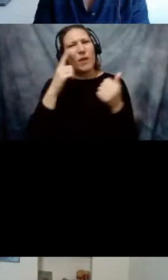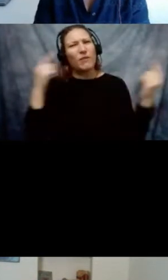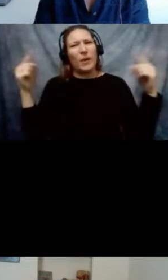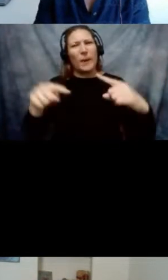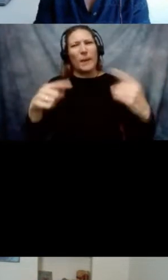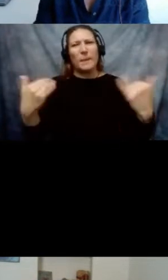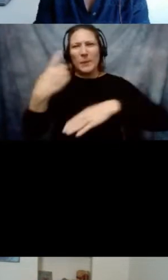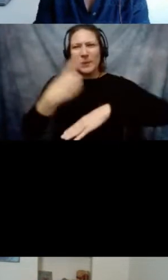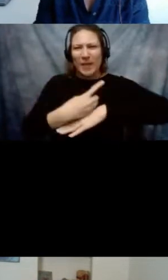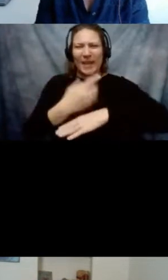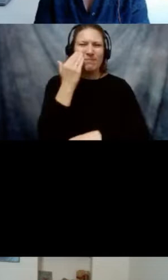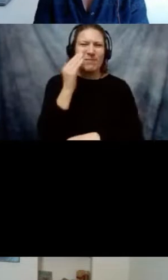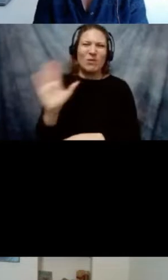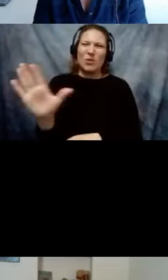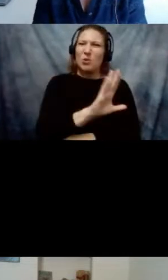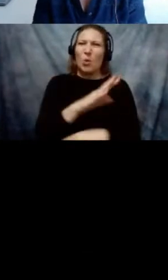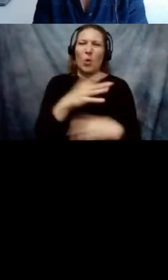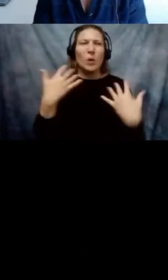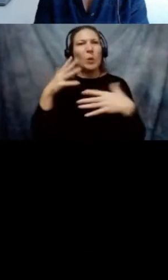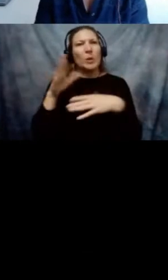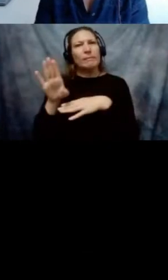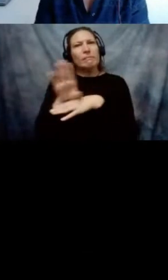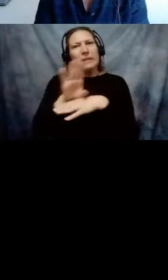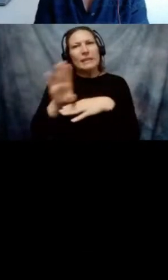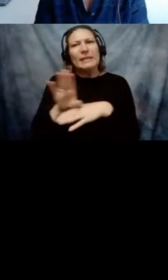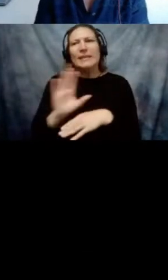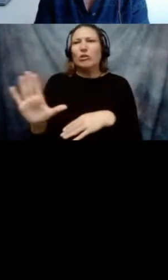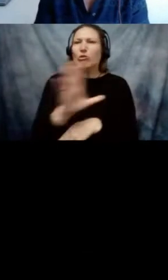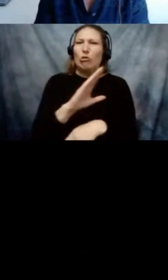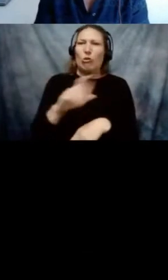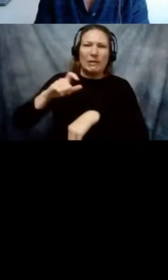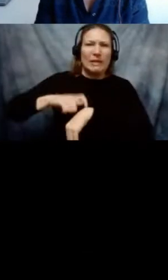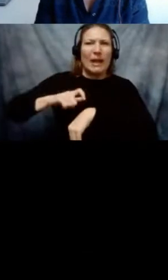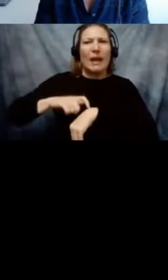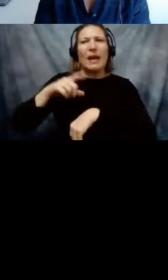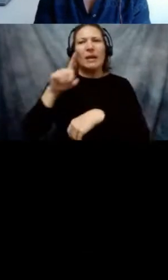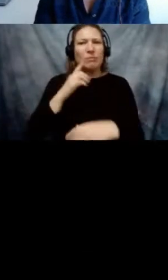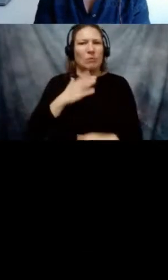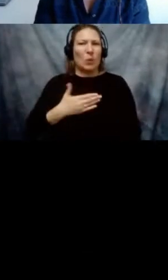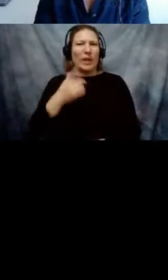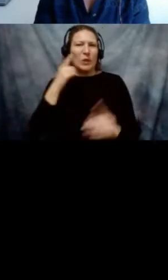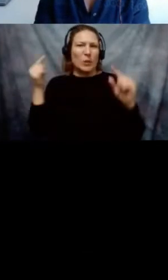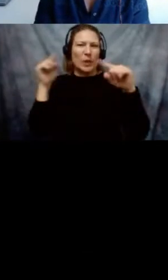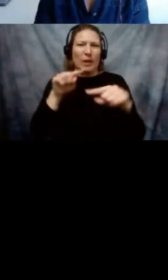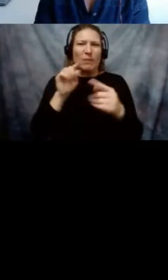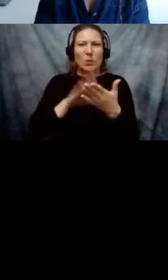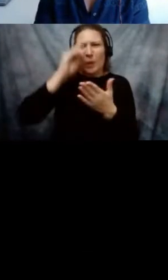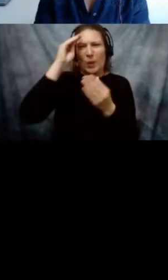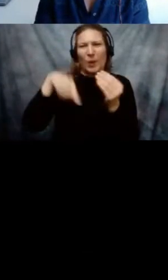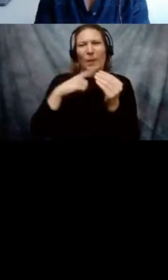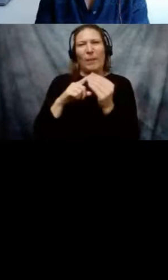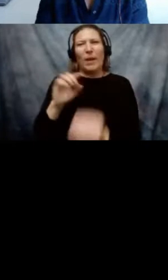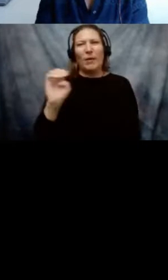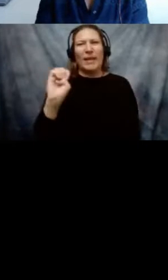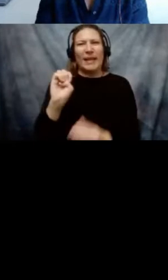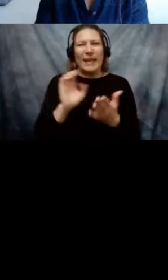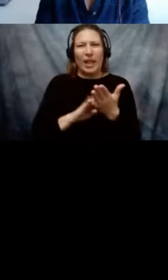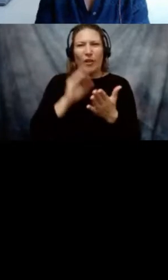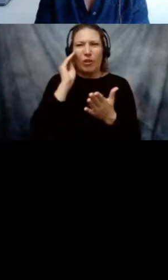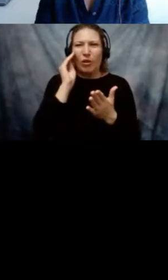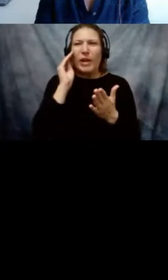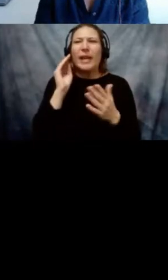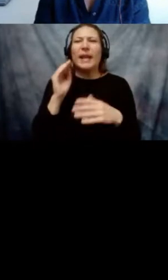up your extremely valuable time to find out more about e-learning accessibility and also some of the myths associated with